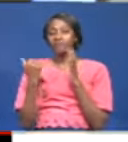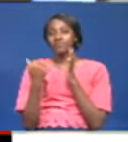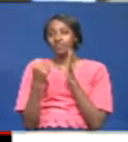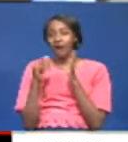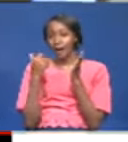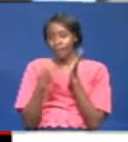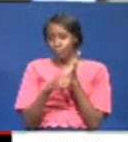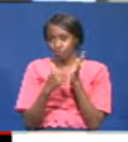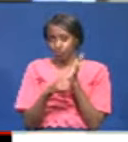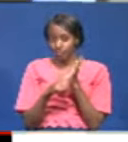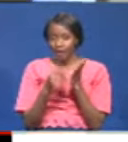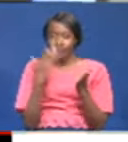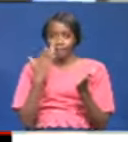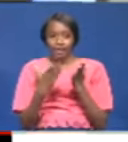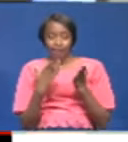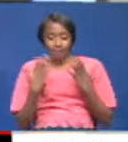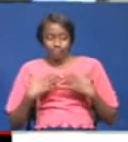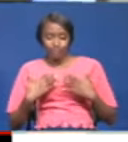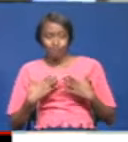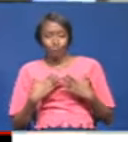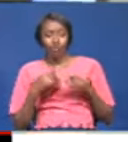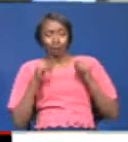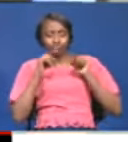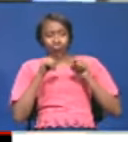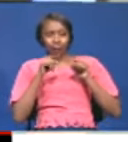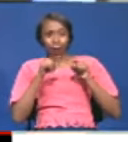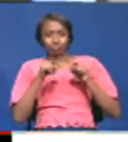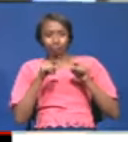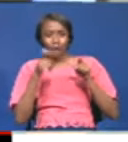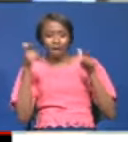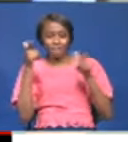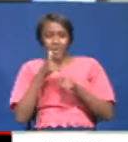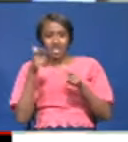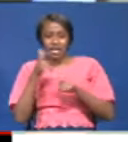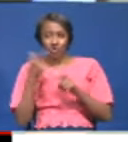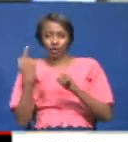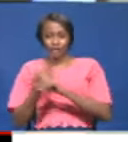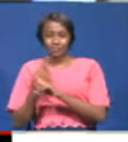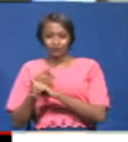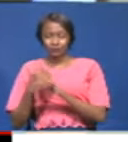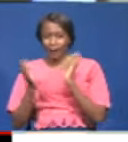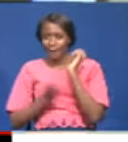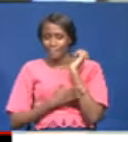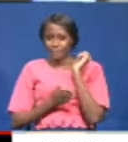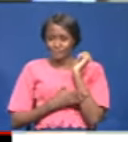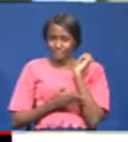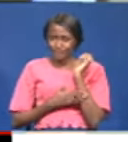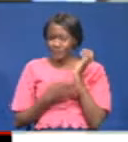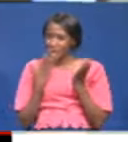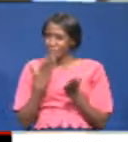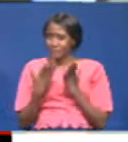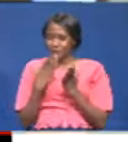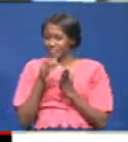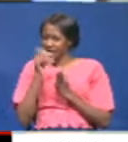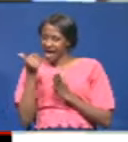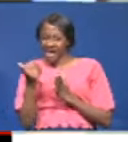insightful videos or messages or posts, there's something called a takedown. They're not being taken down.